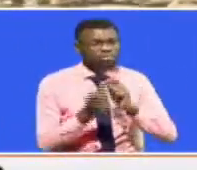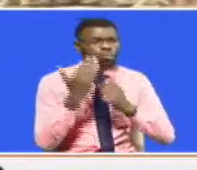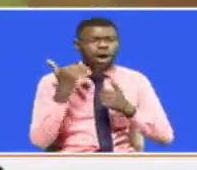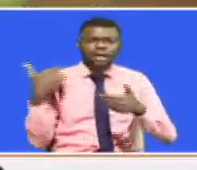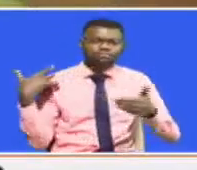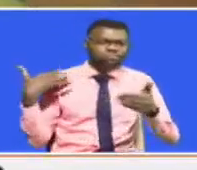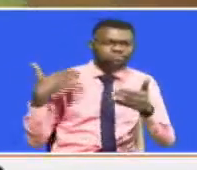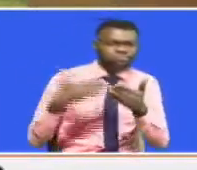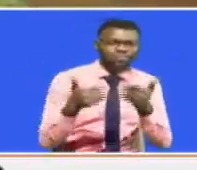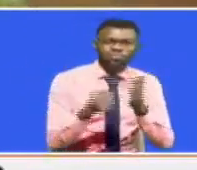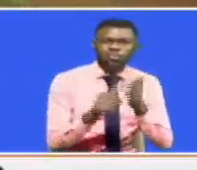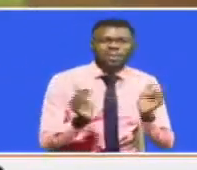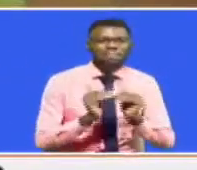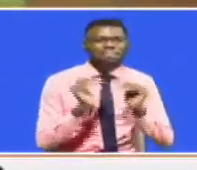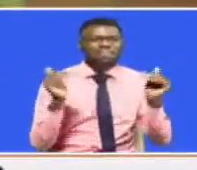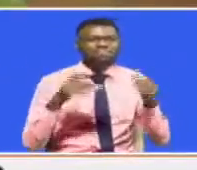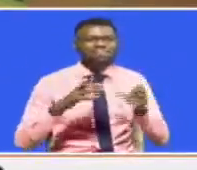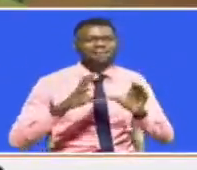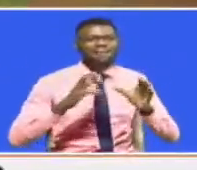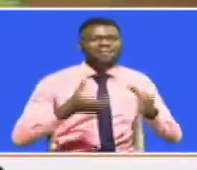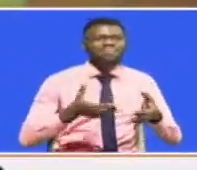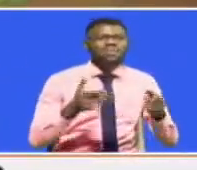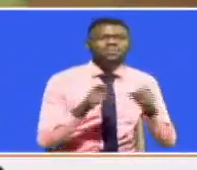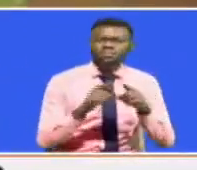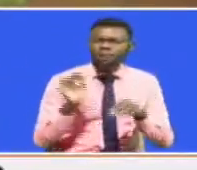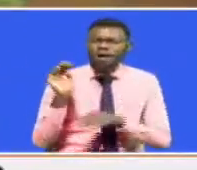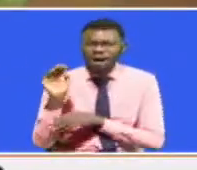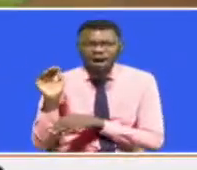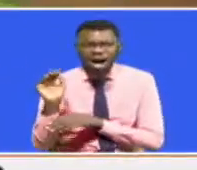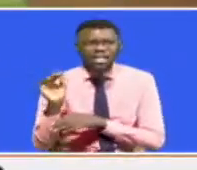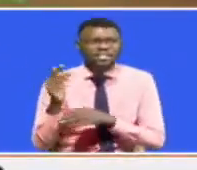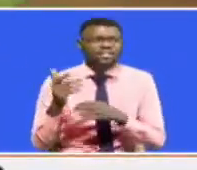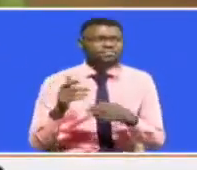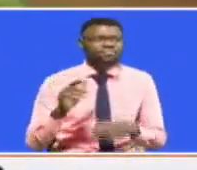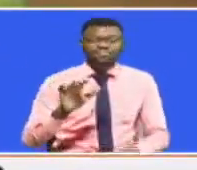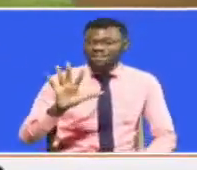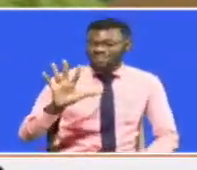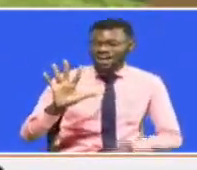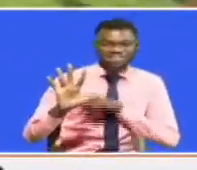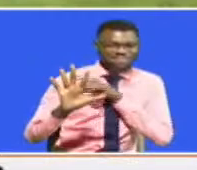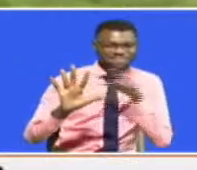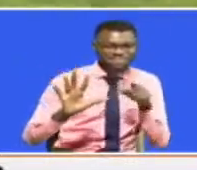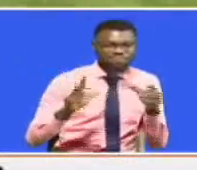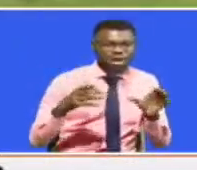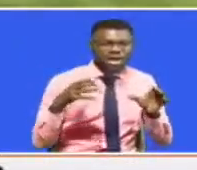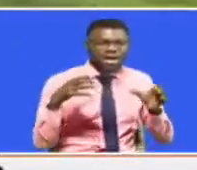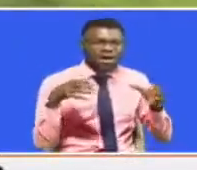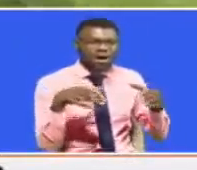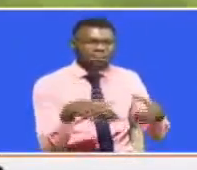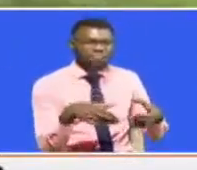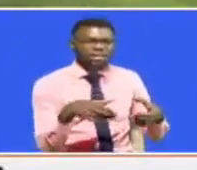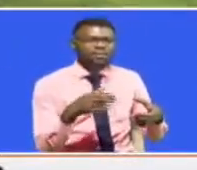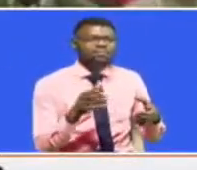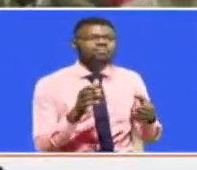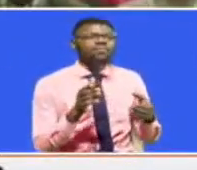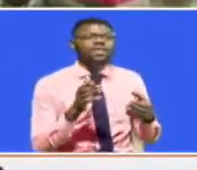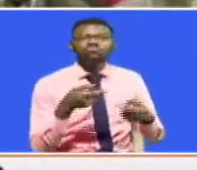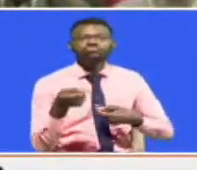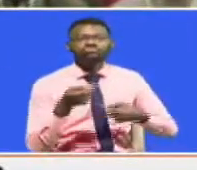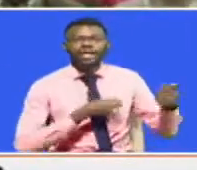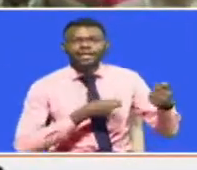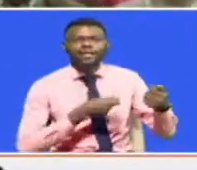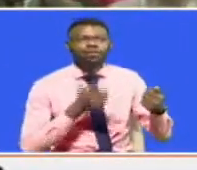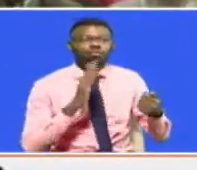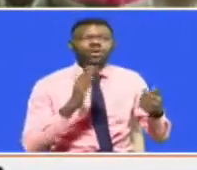sick bed. Requests for proposals for the leasing of the 5 state-owned sugar mills will be published in a fortnight. Mimi